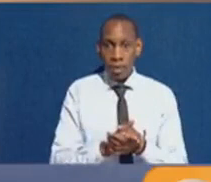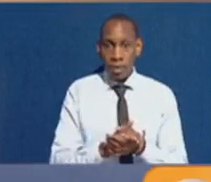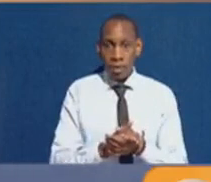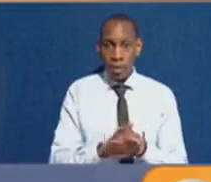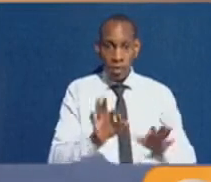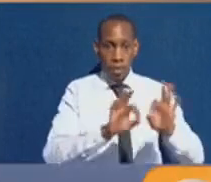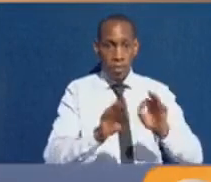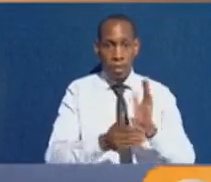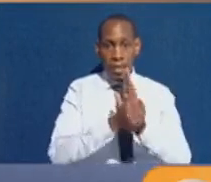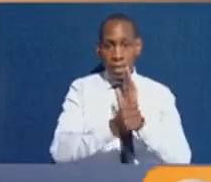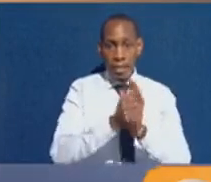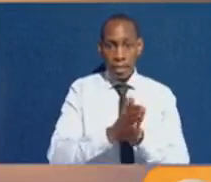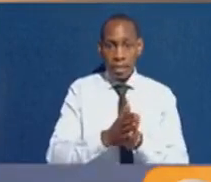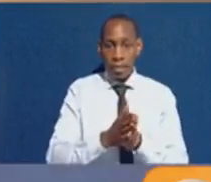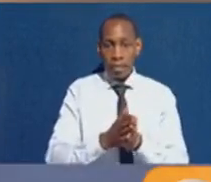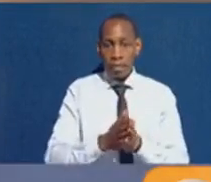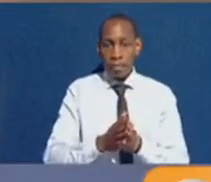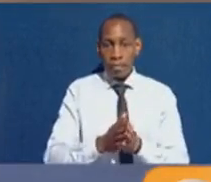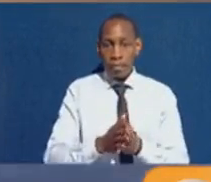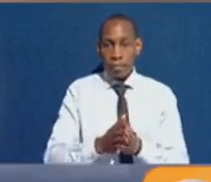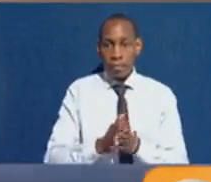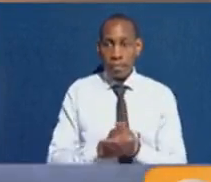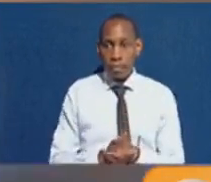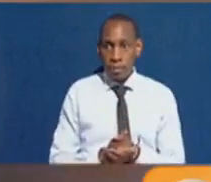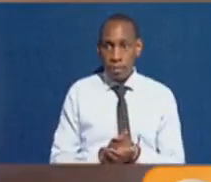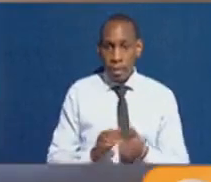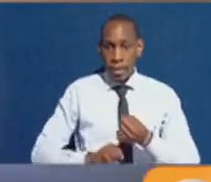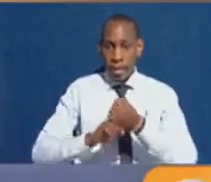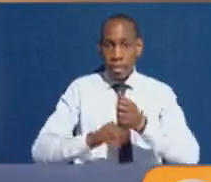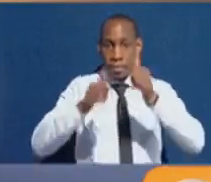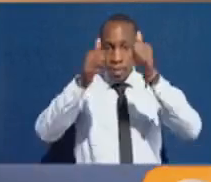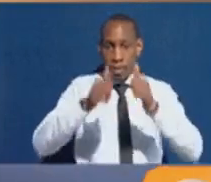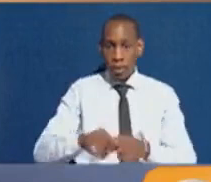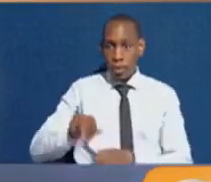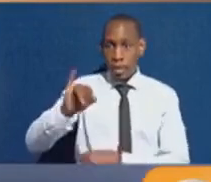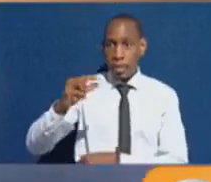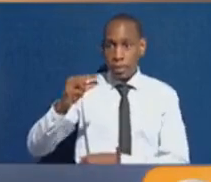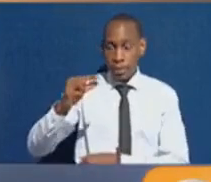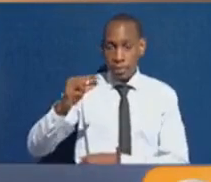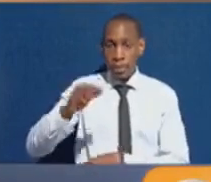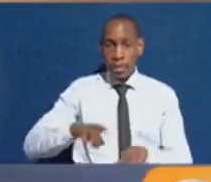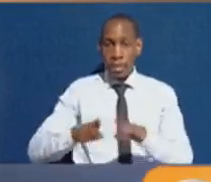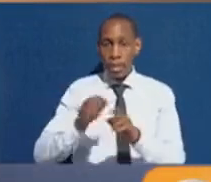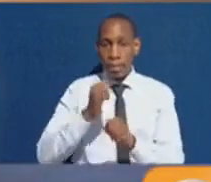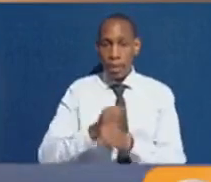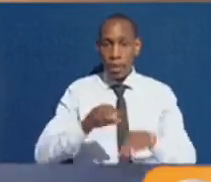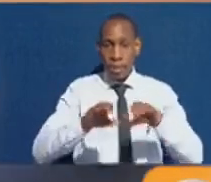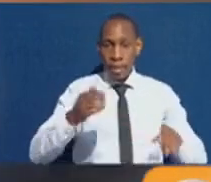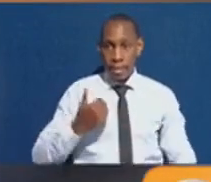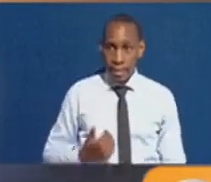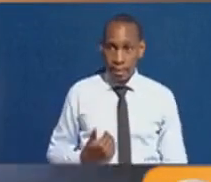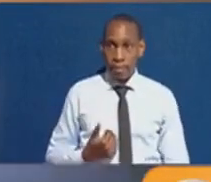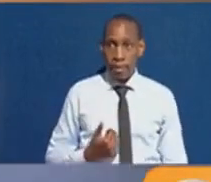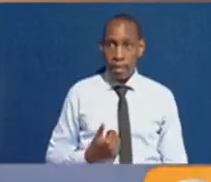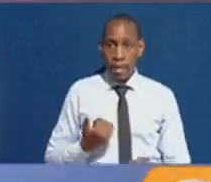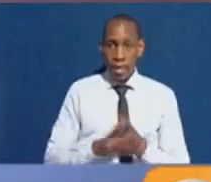sure they reach as many clients as possible. I sponsor the adverts on Instagram, and I also do most of the marketing myself. So